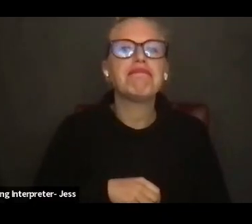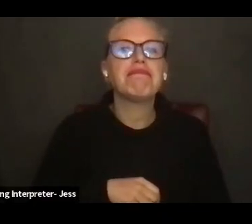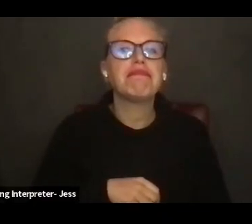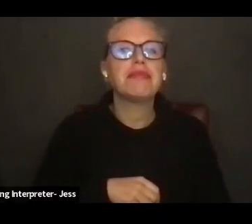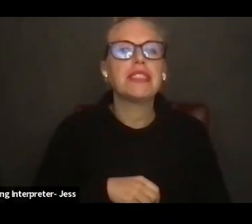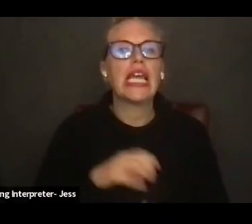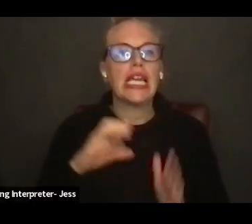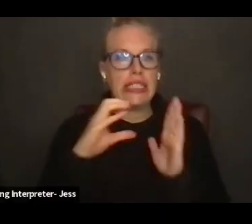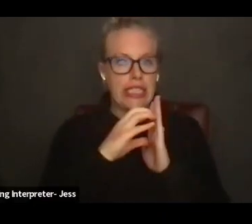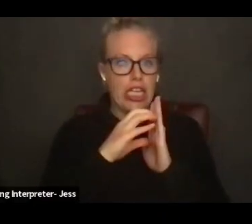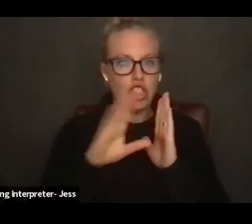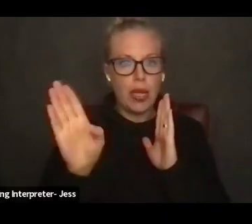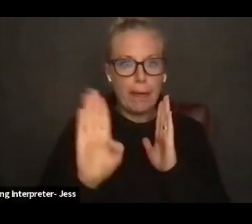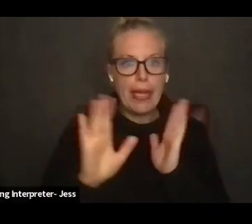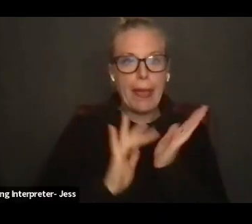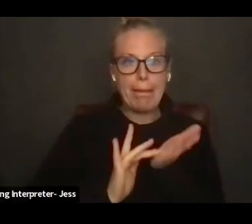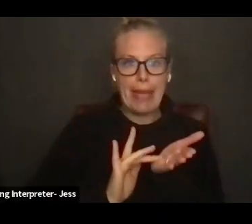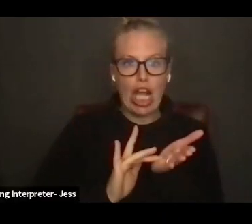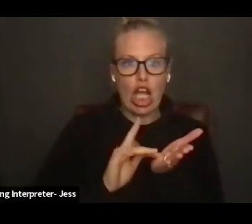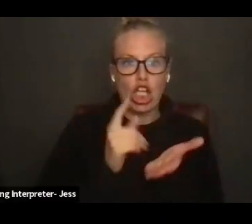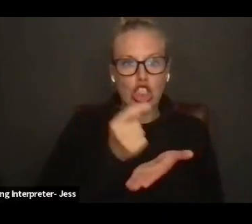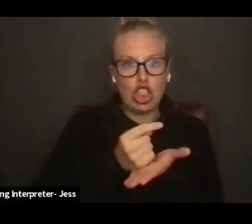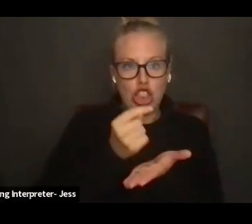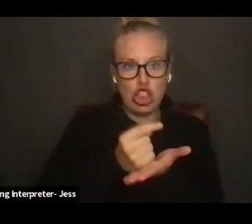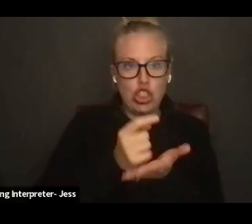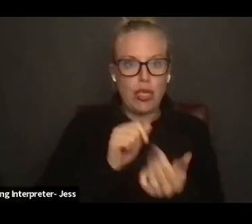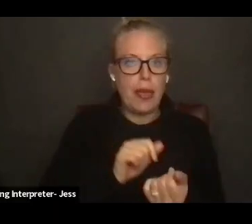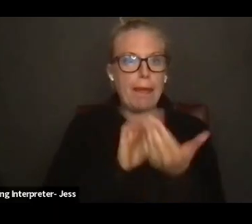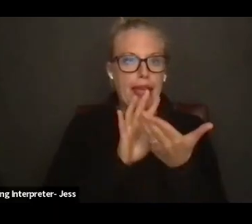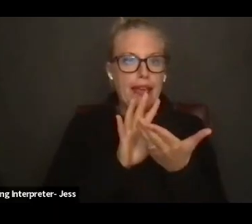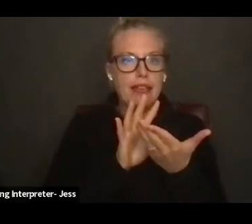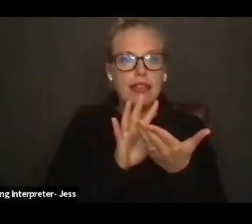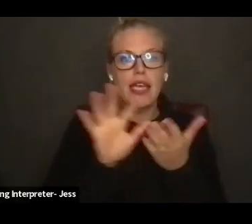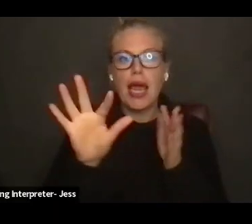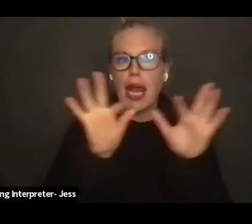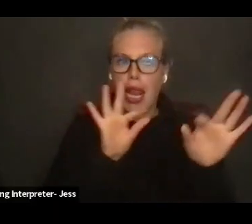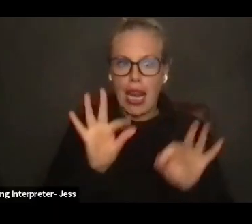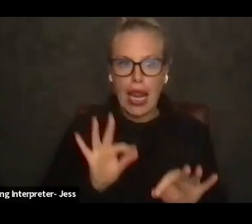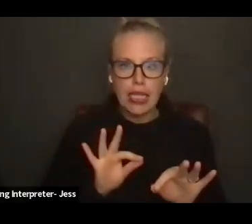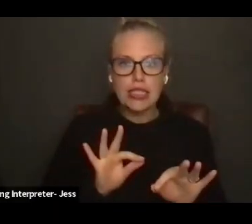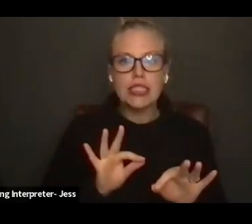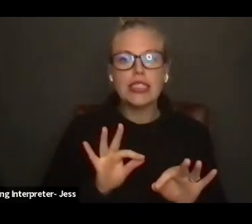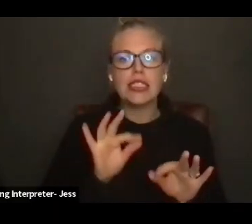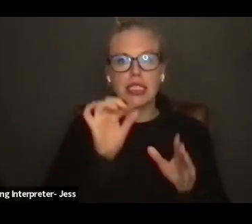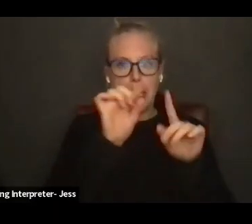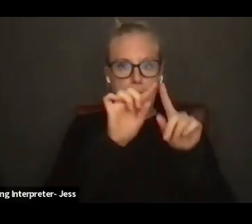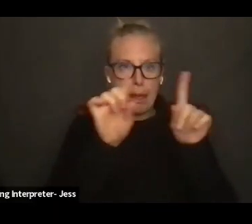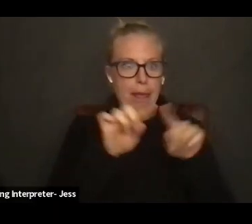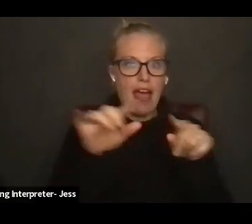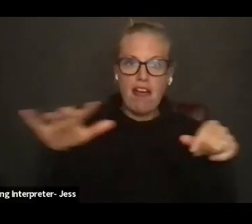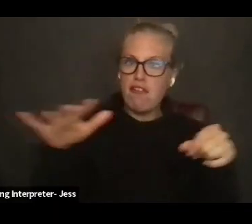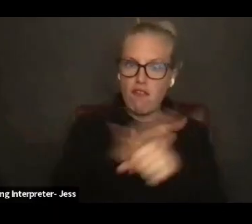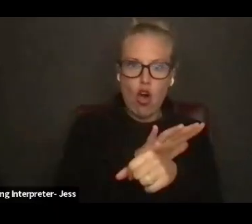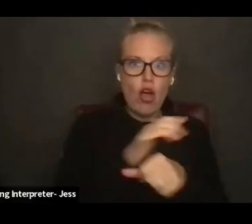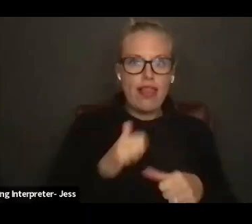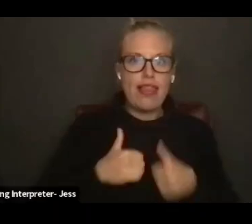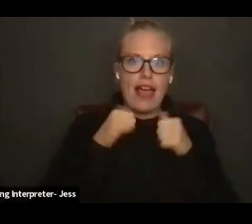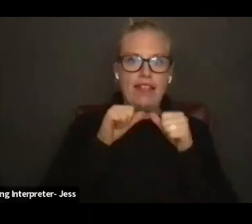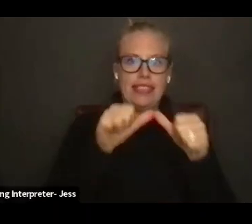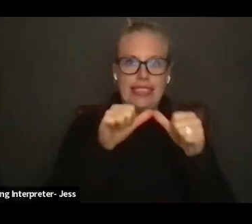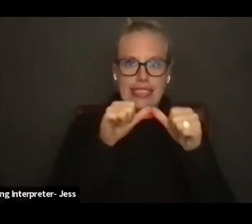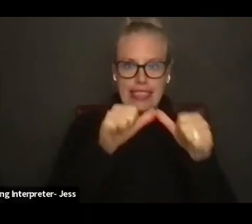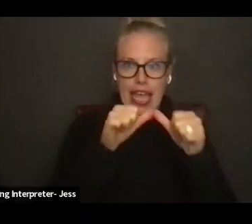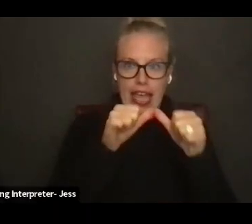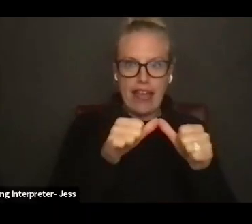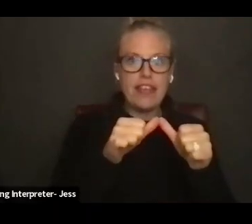On section B, medical treatments, I talked about you can pick up box that says full treatment. That means the